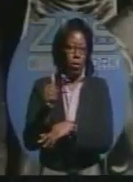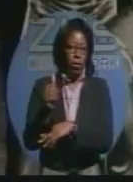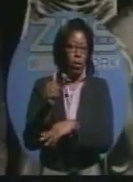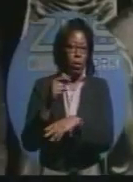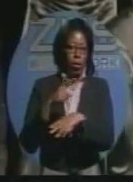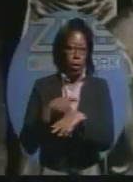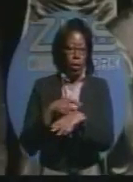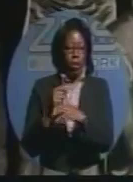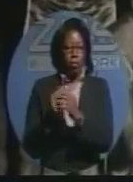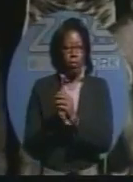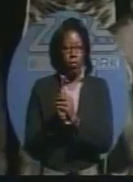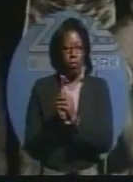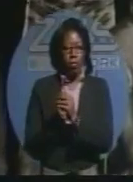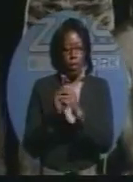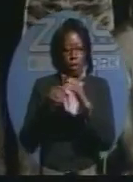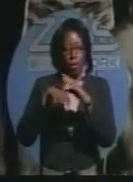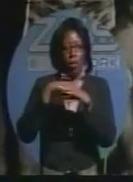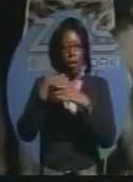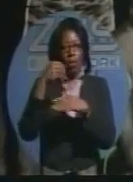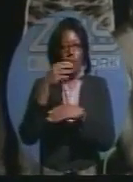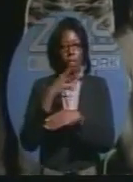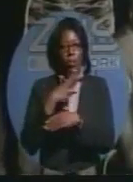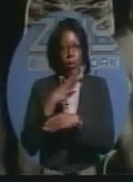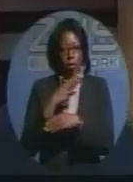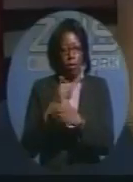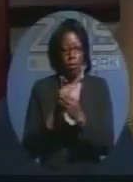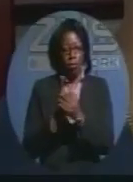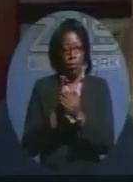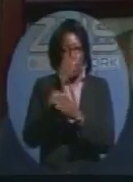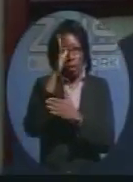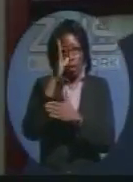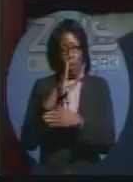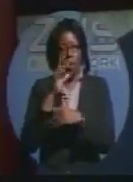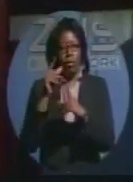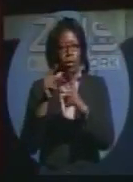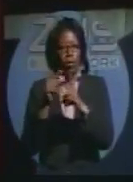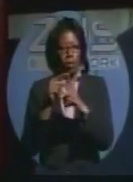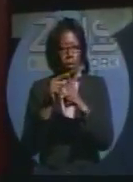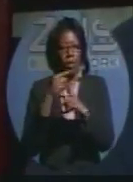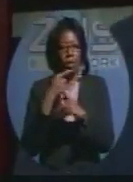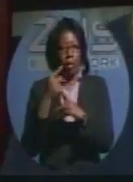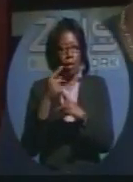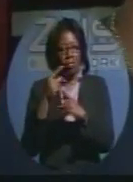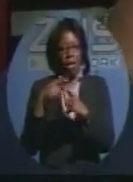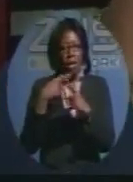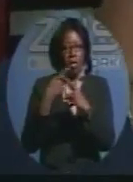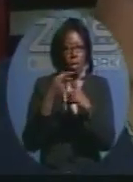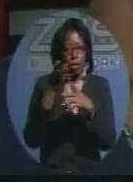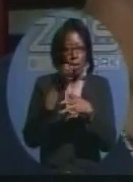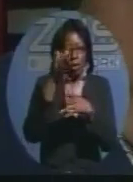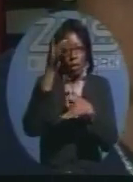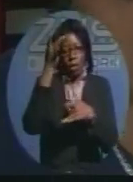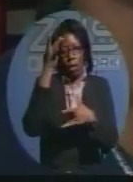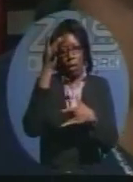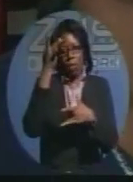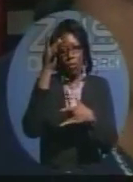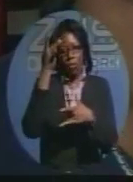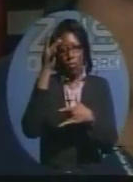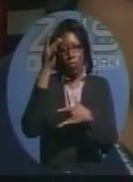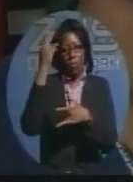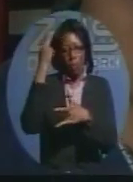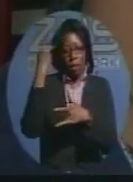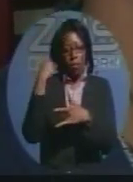Because he's outspoken, a man of his word. And like I say, until the time he got sick, he was always